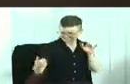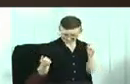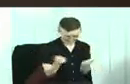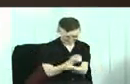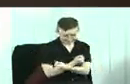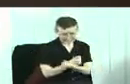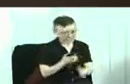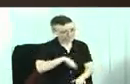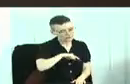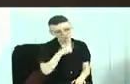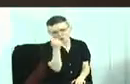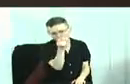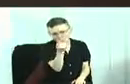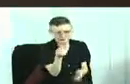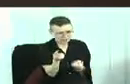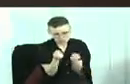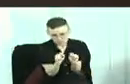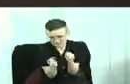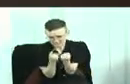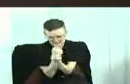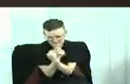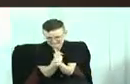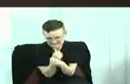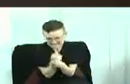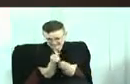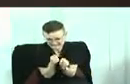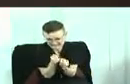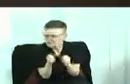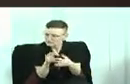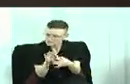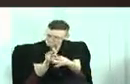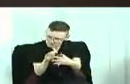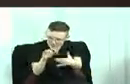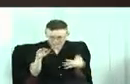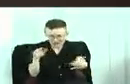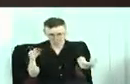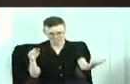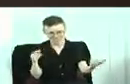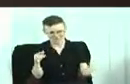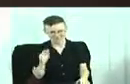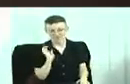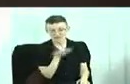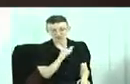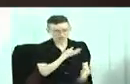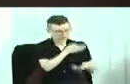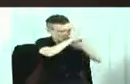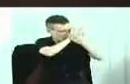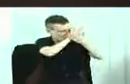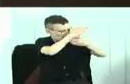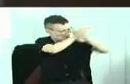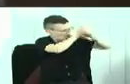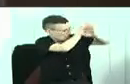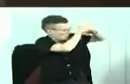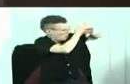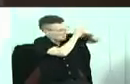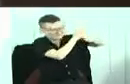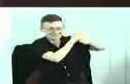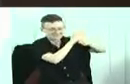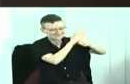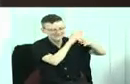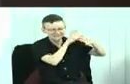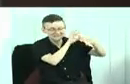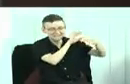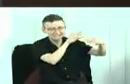on to for safety and security. Let go of all of the boulders that we're holding on because it's easier to hide behind them than it is to come out of